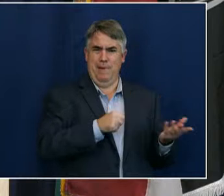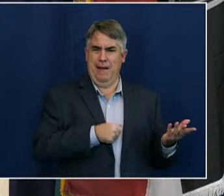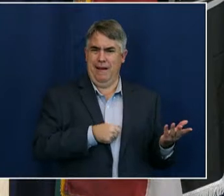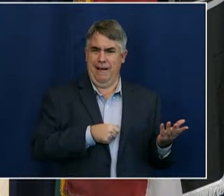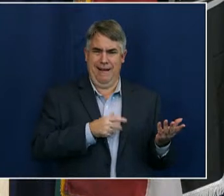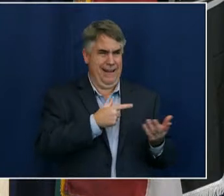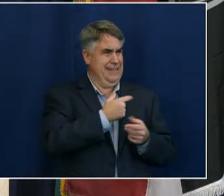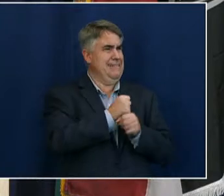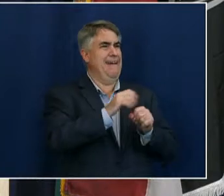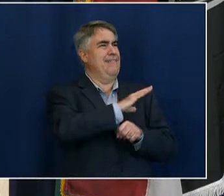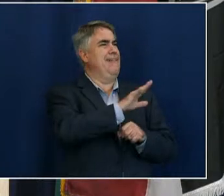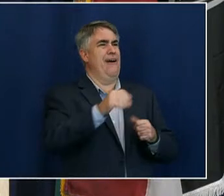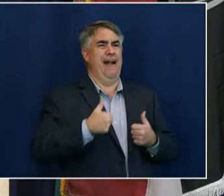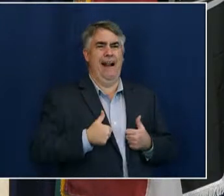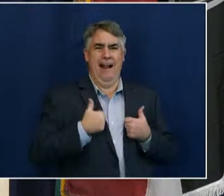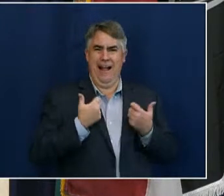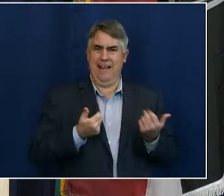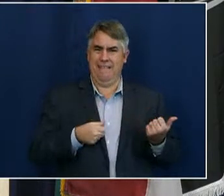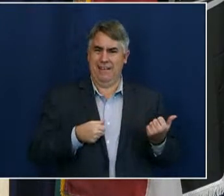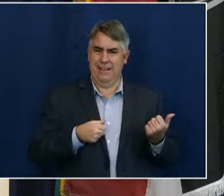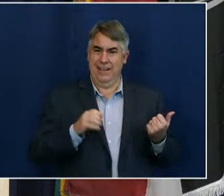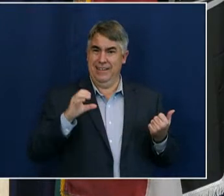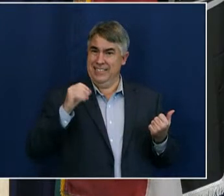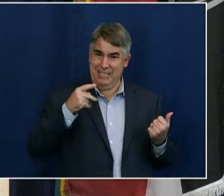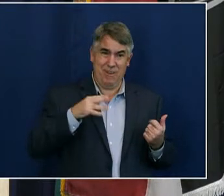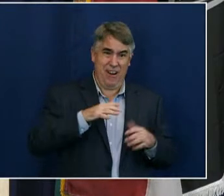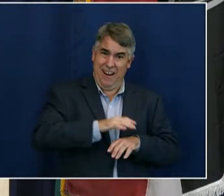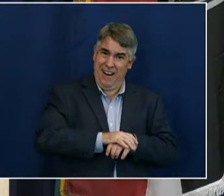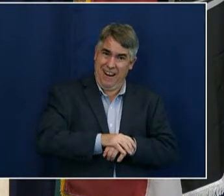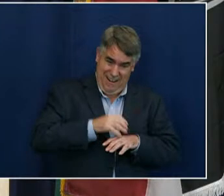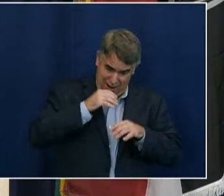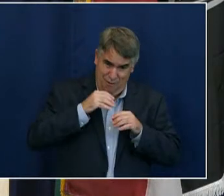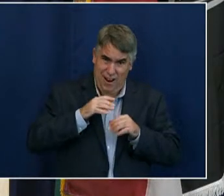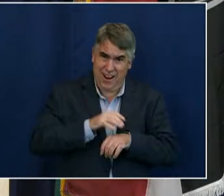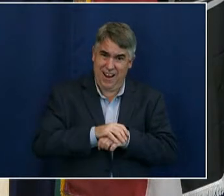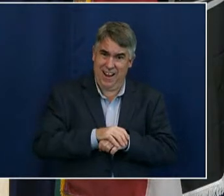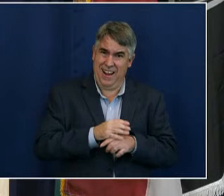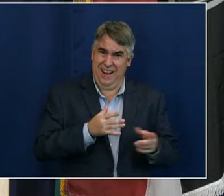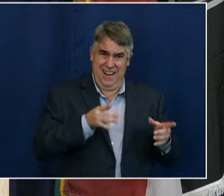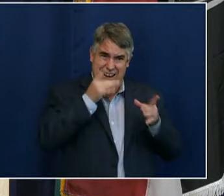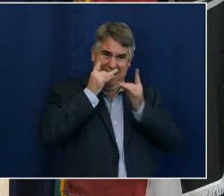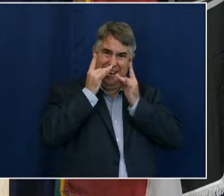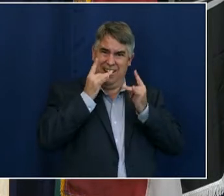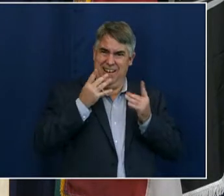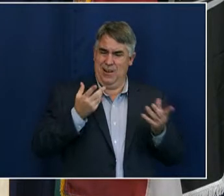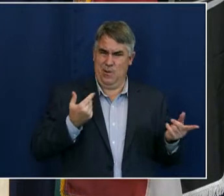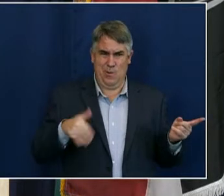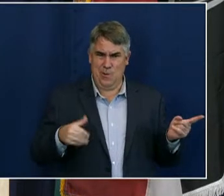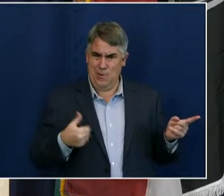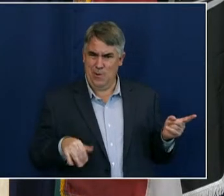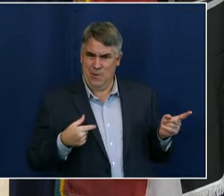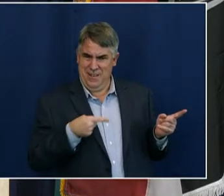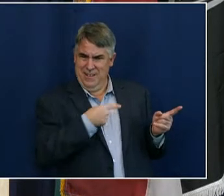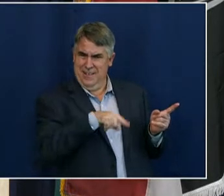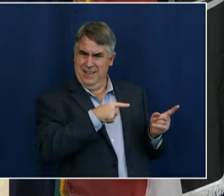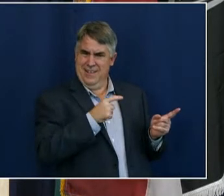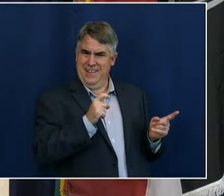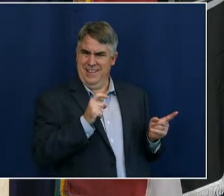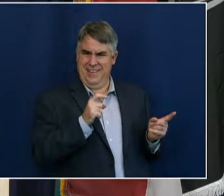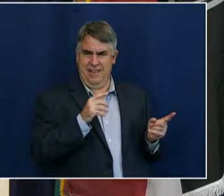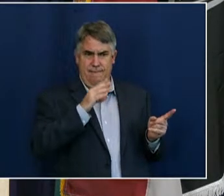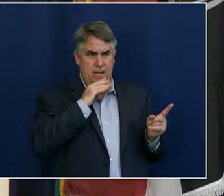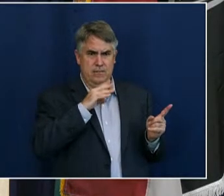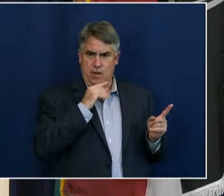lives, doing CPR. And especially Chief Roxana Kennedy is especially frustrated that her men and